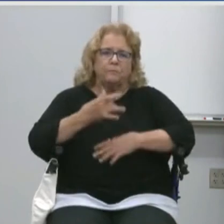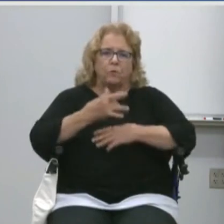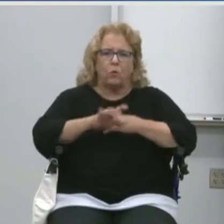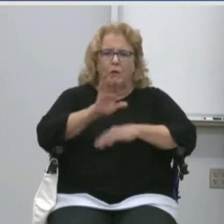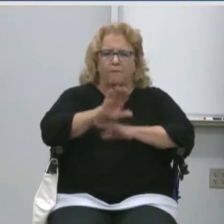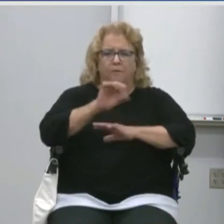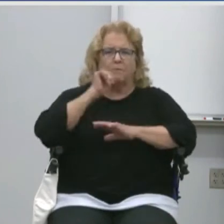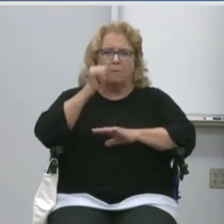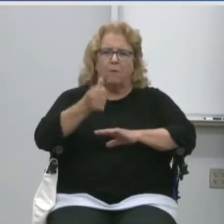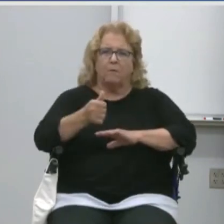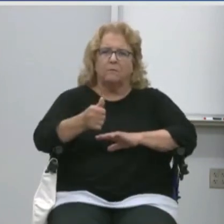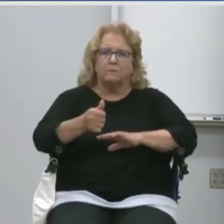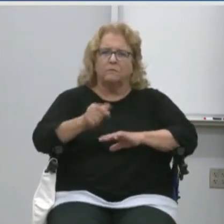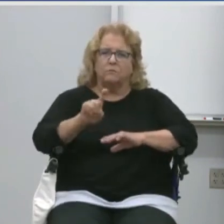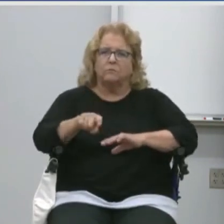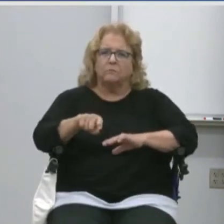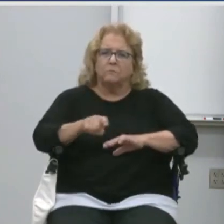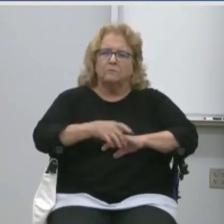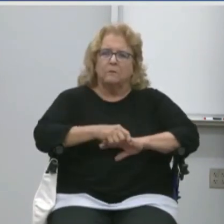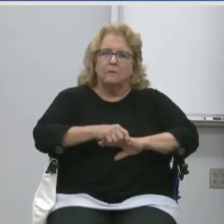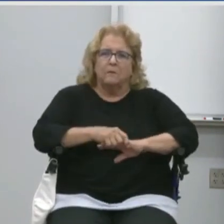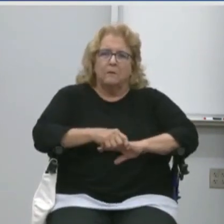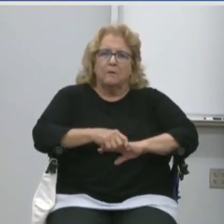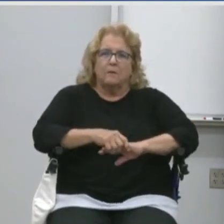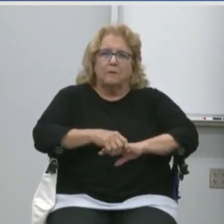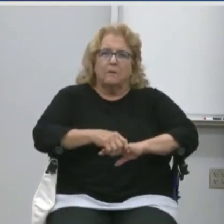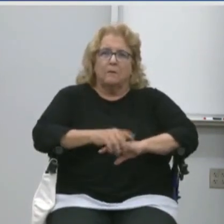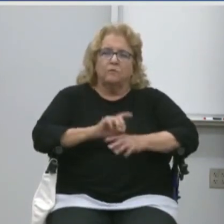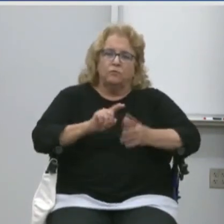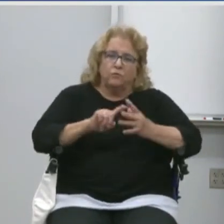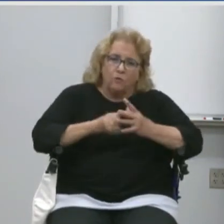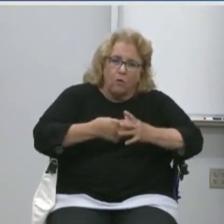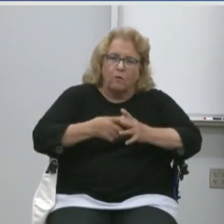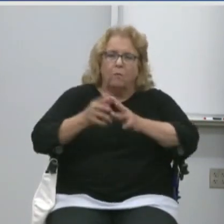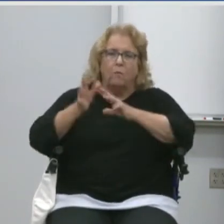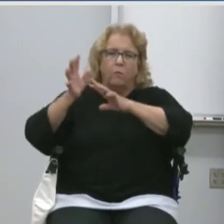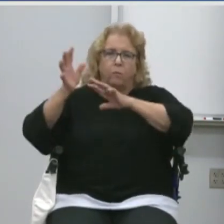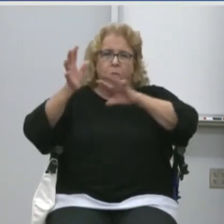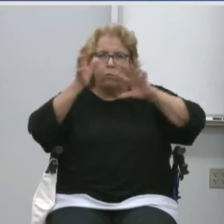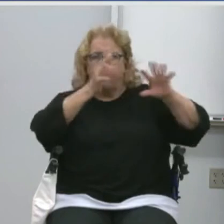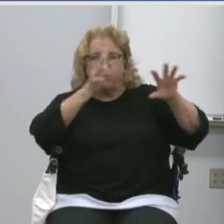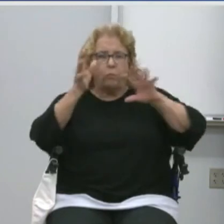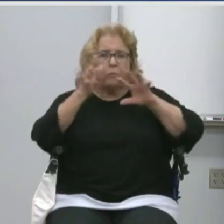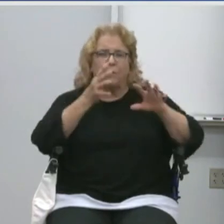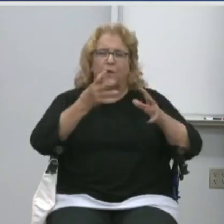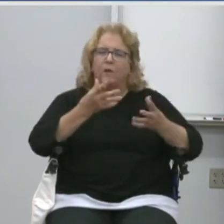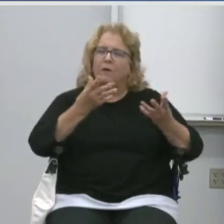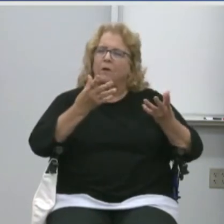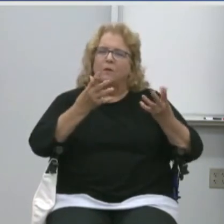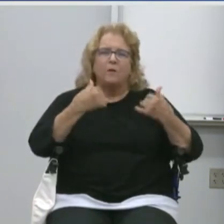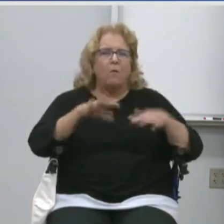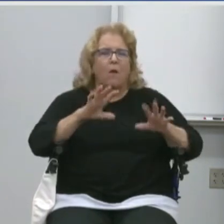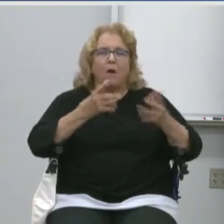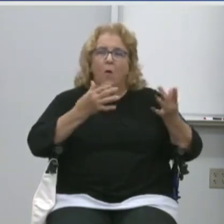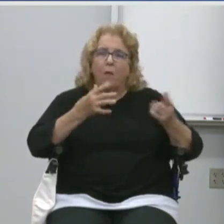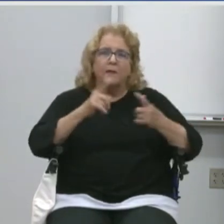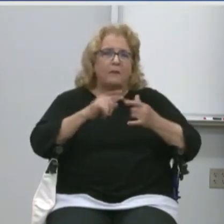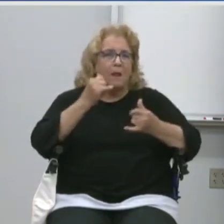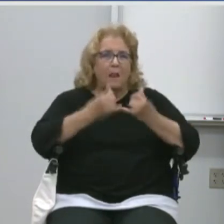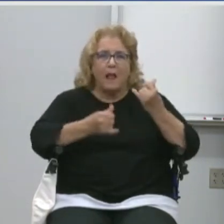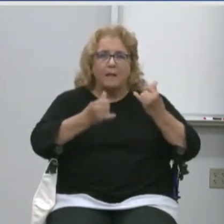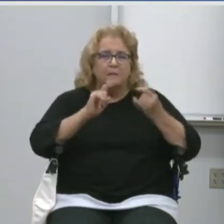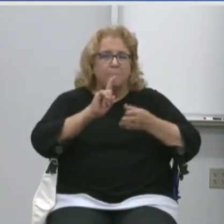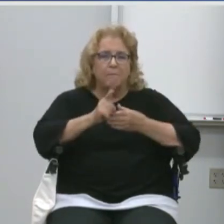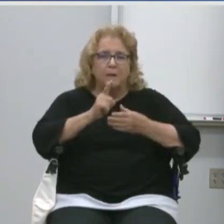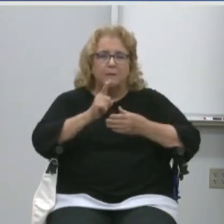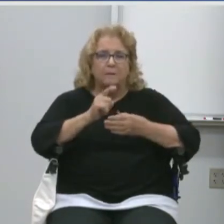afternoon tomorrow as we get those onset of tropical storm force winds. You know, you don't want to wait till the last minute to put up your shutters if you do have